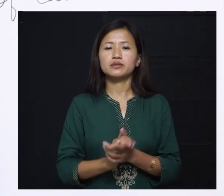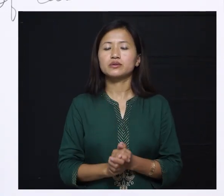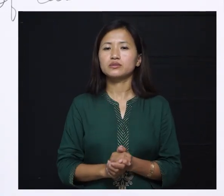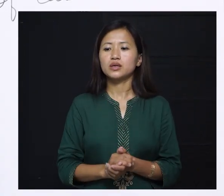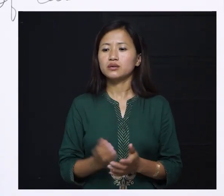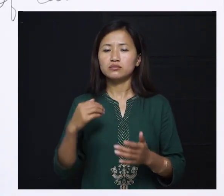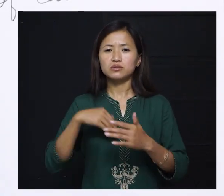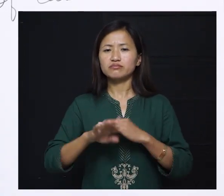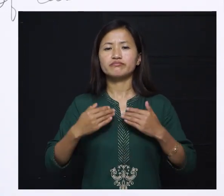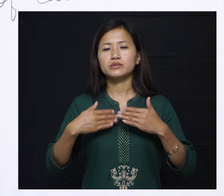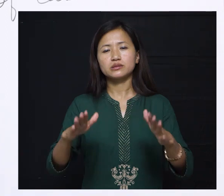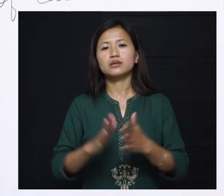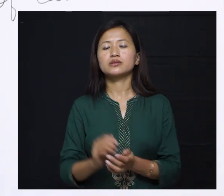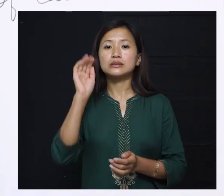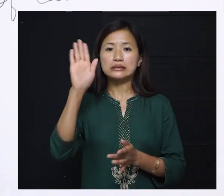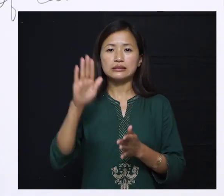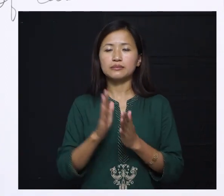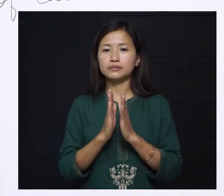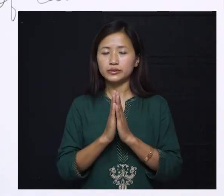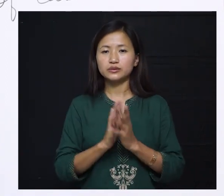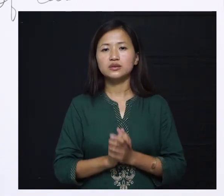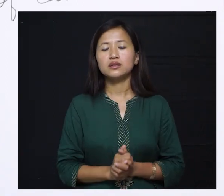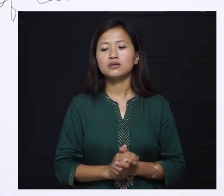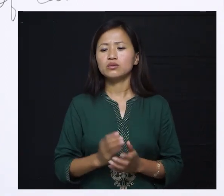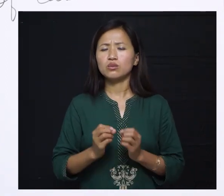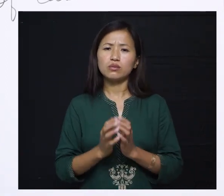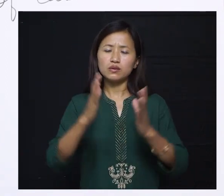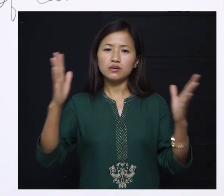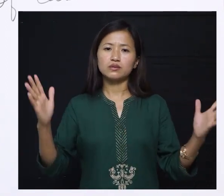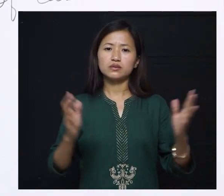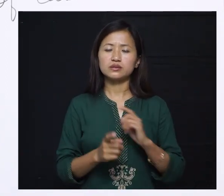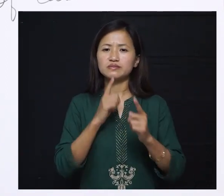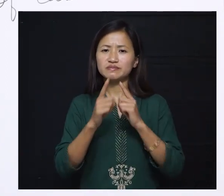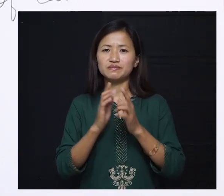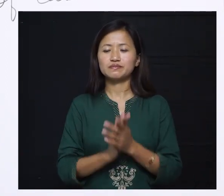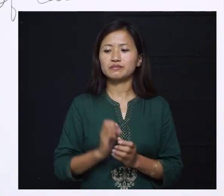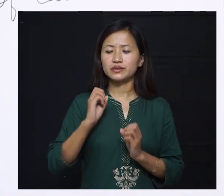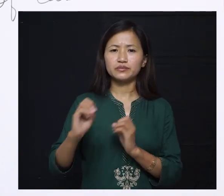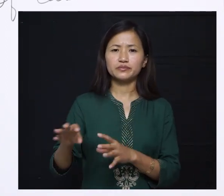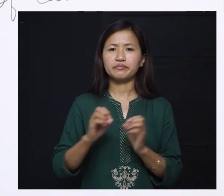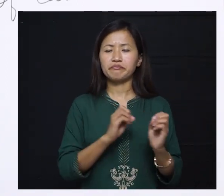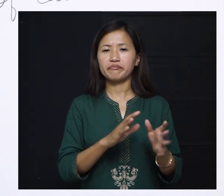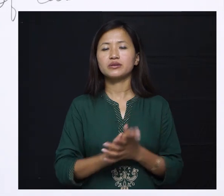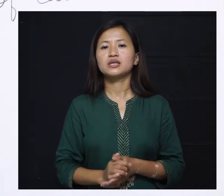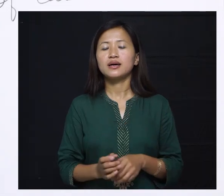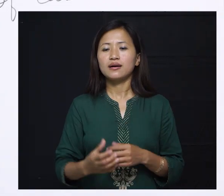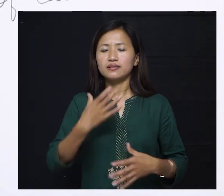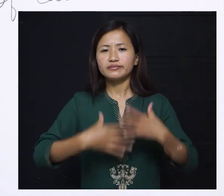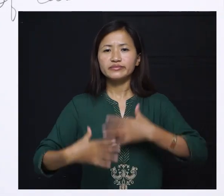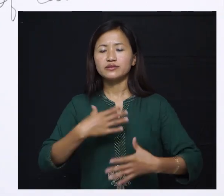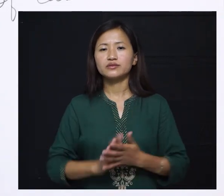the temples. So for them, there was a lot of discrimination, and they had to go through a lot of suffering and